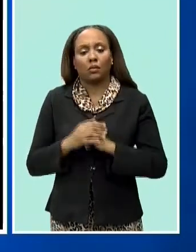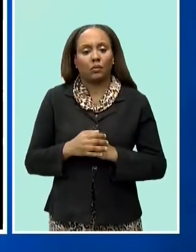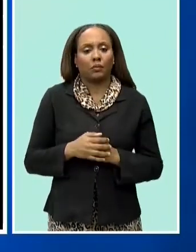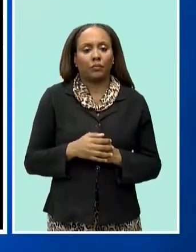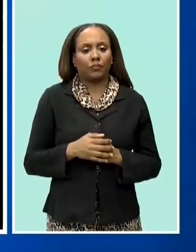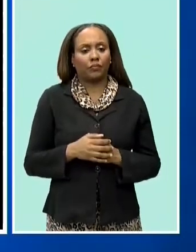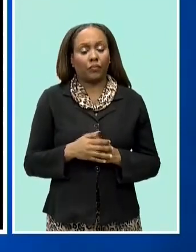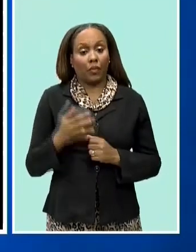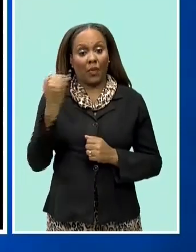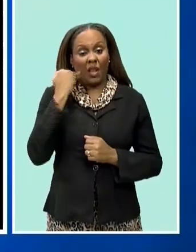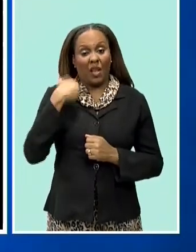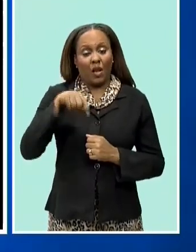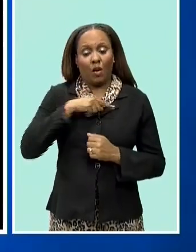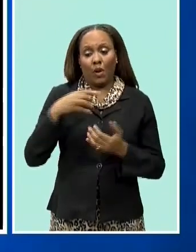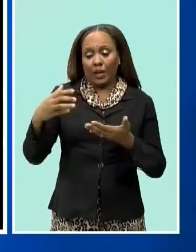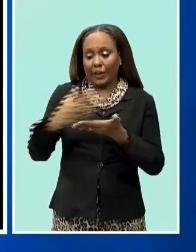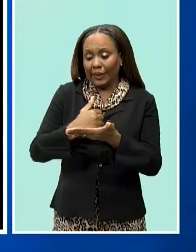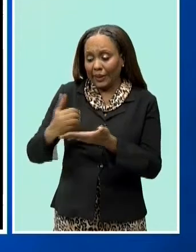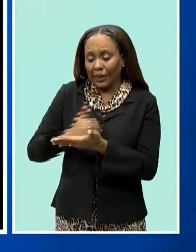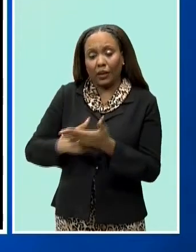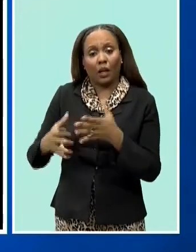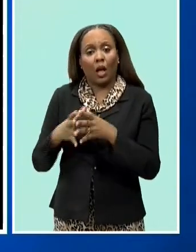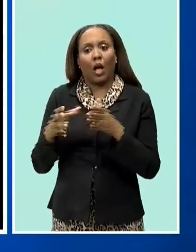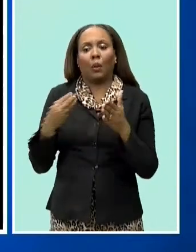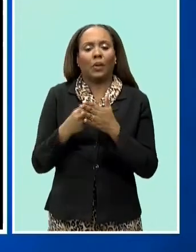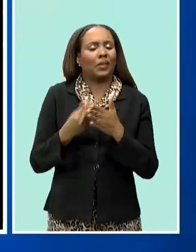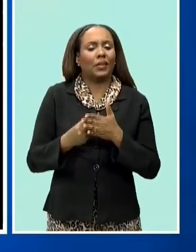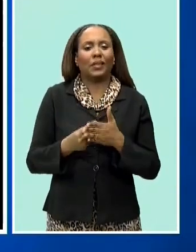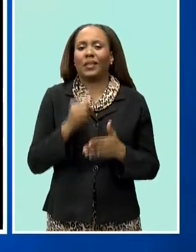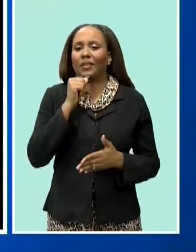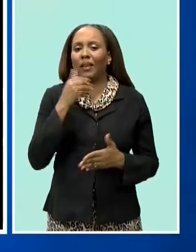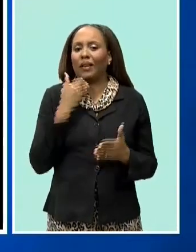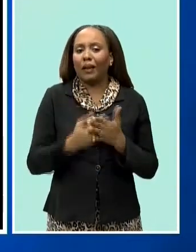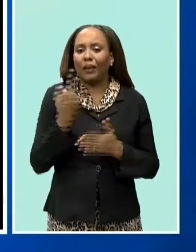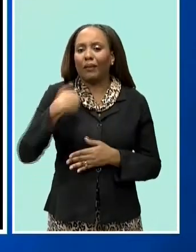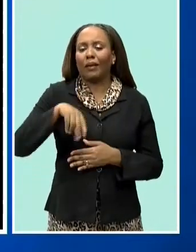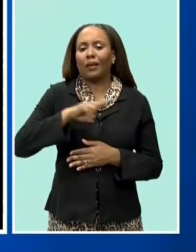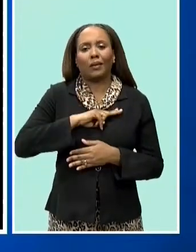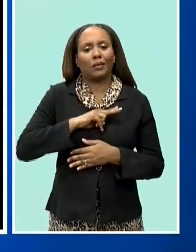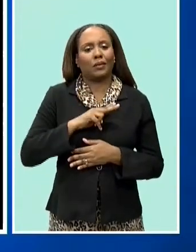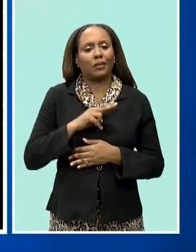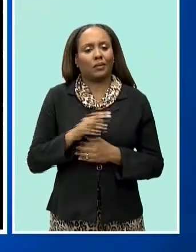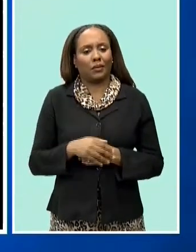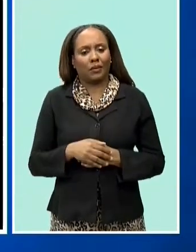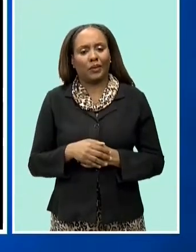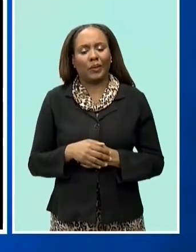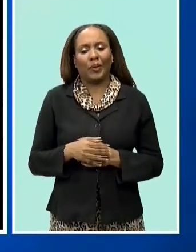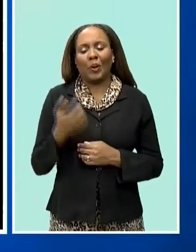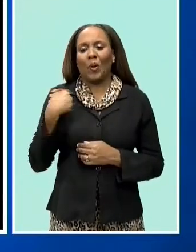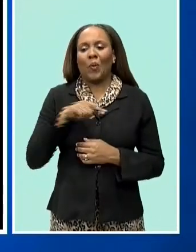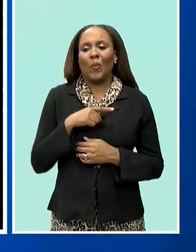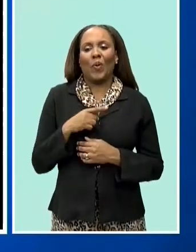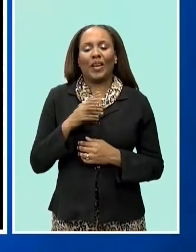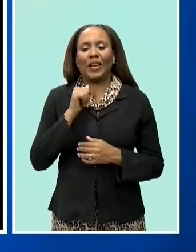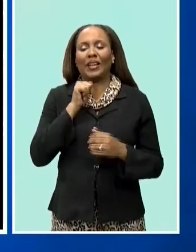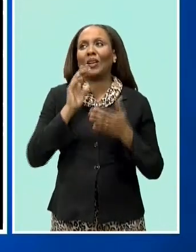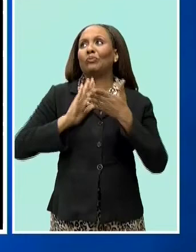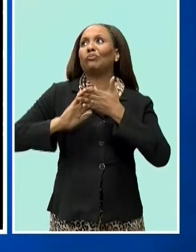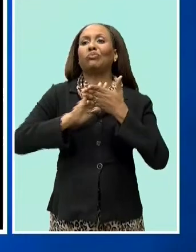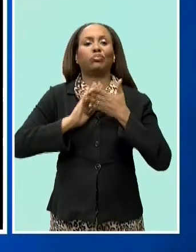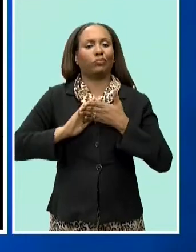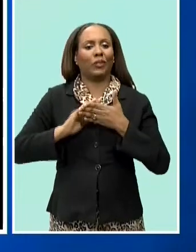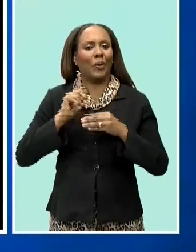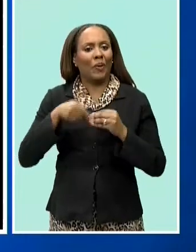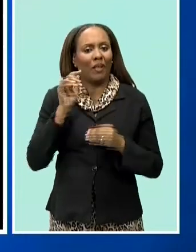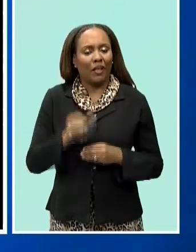us. So this is definitely not a system to raise revenue. I would be very